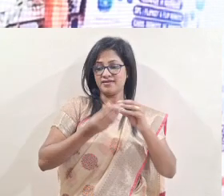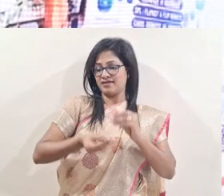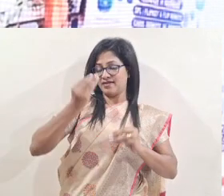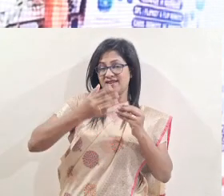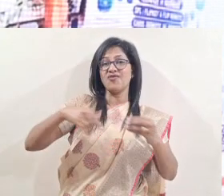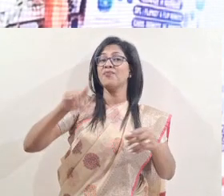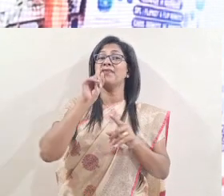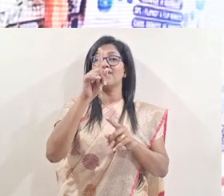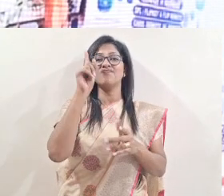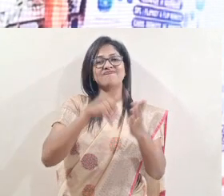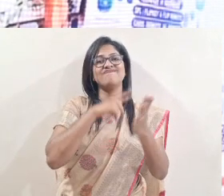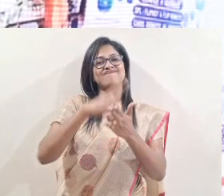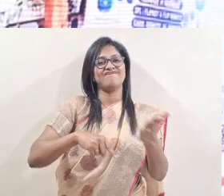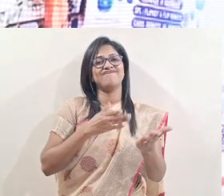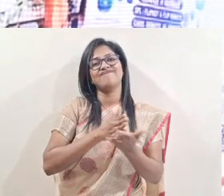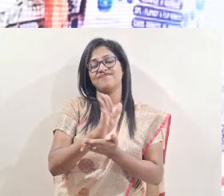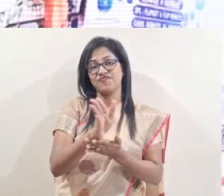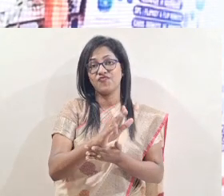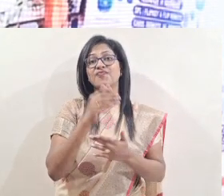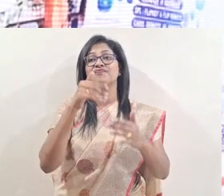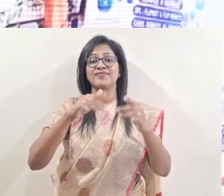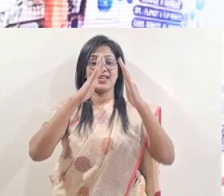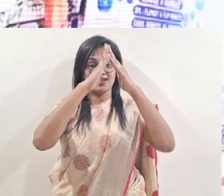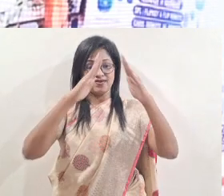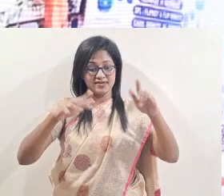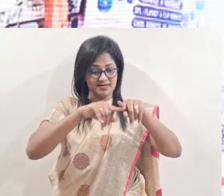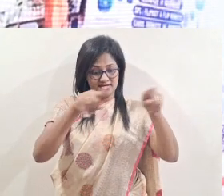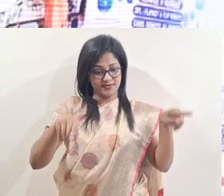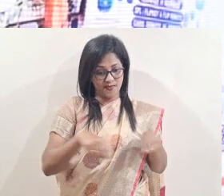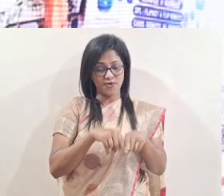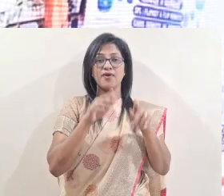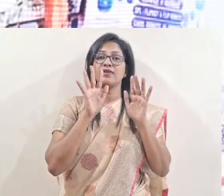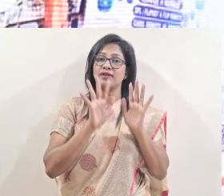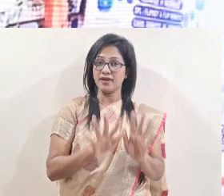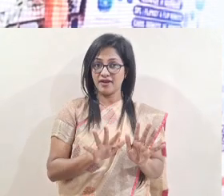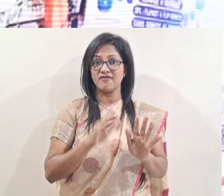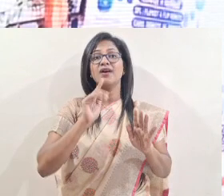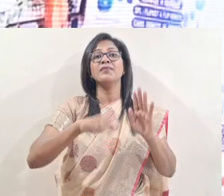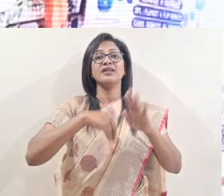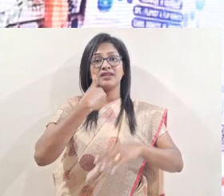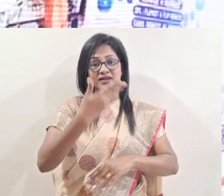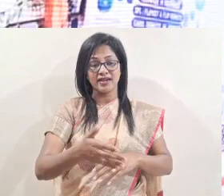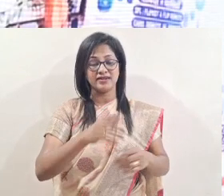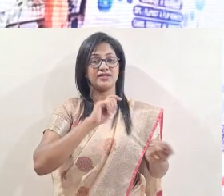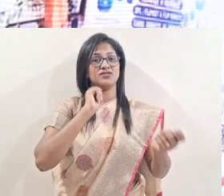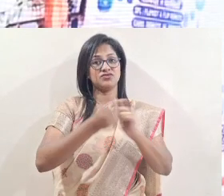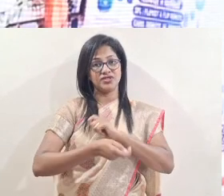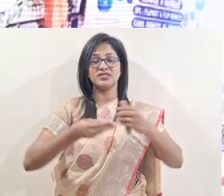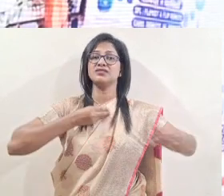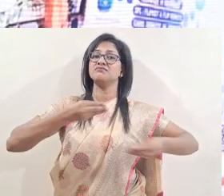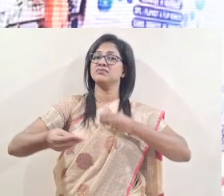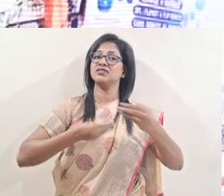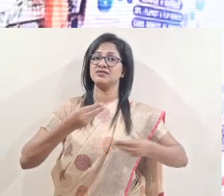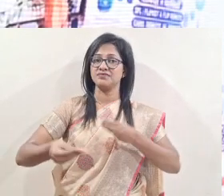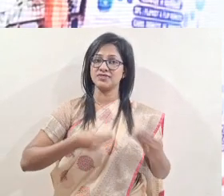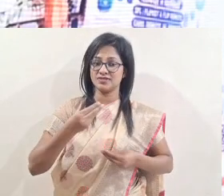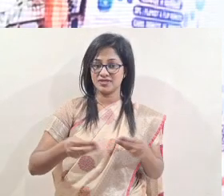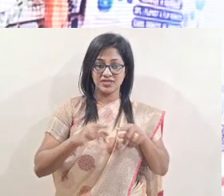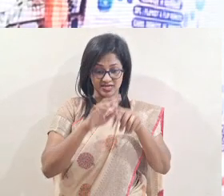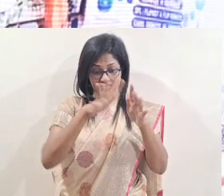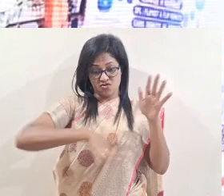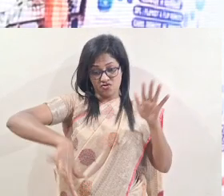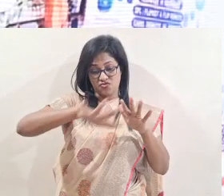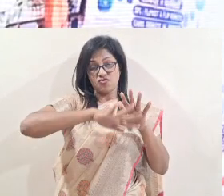where there are residential plots but later they are actually changed into the commercial properties. Mostly the ground floors are taken